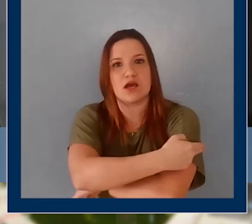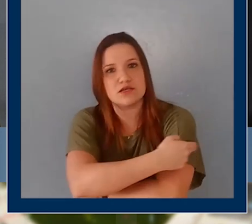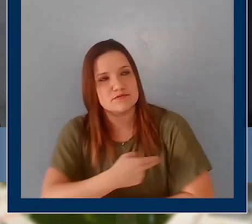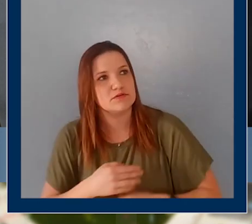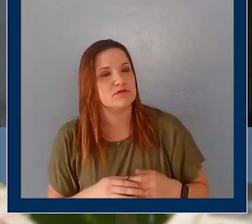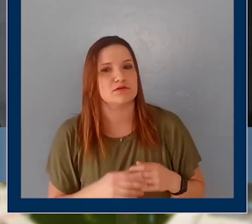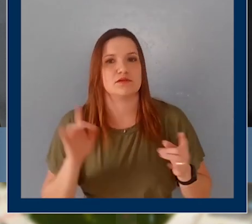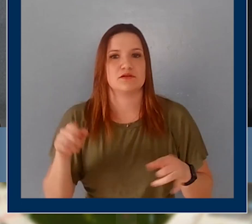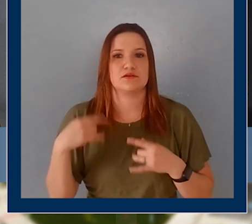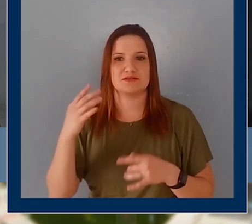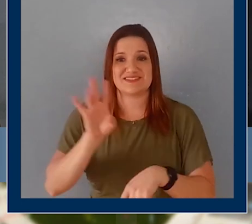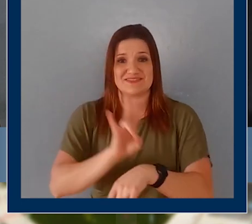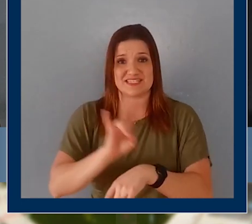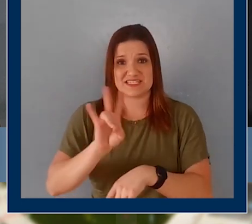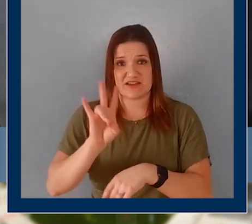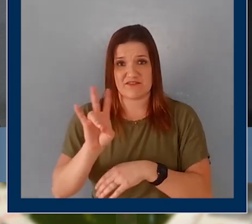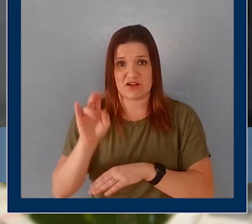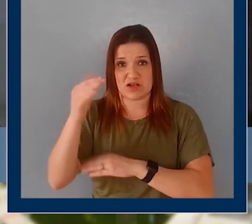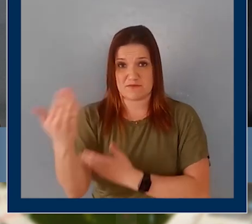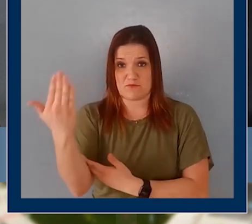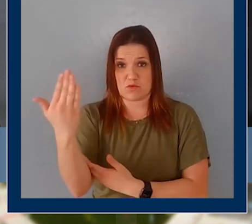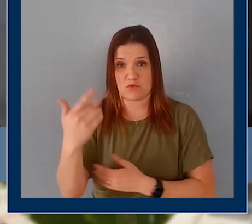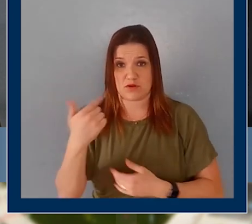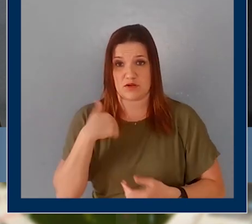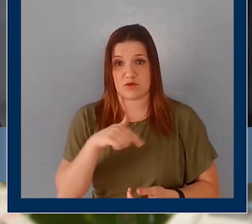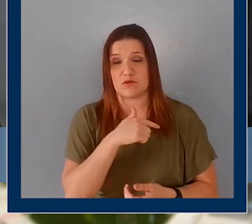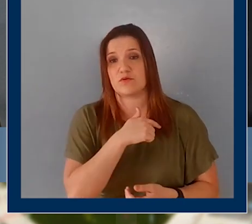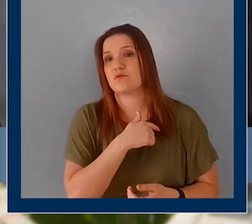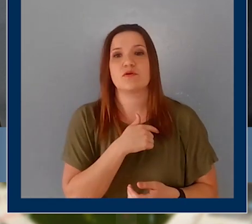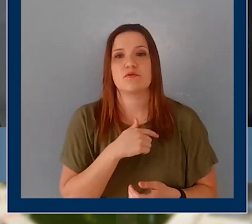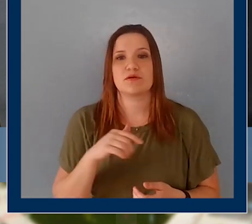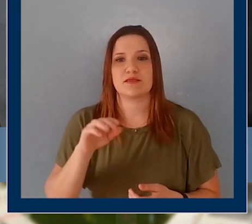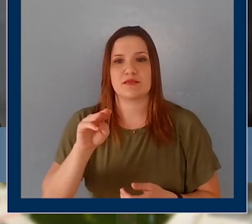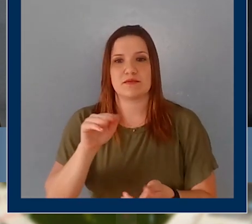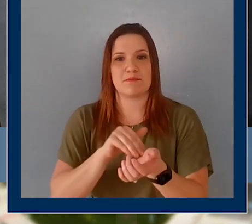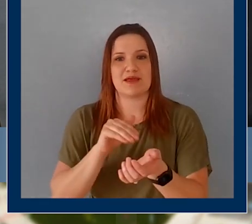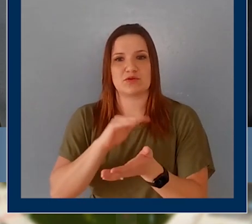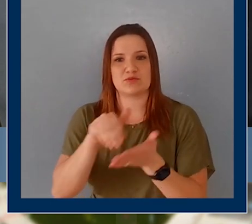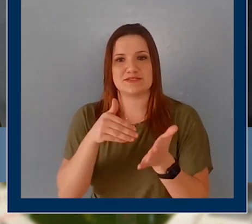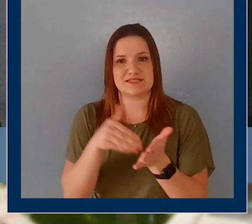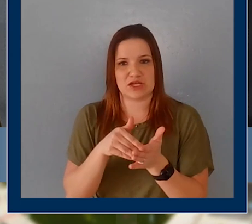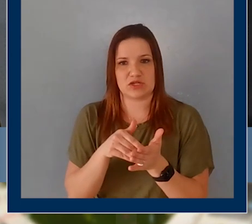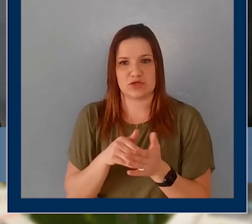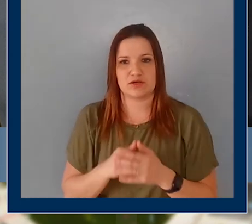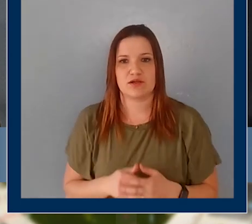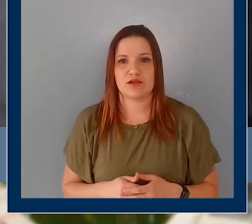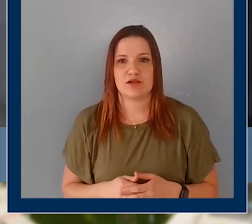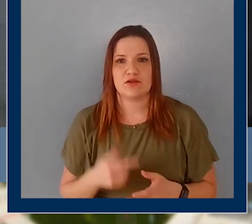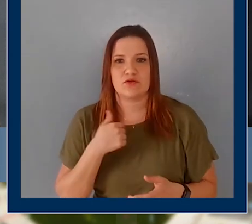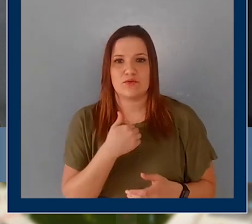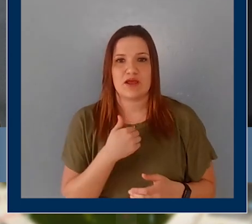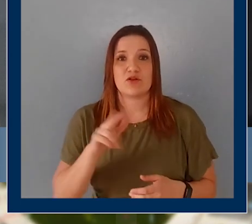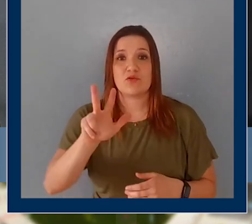been hit really hard, almost disproportionately hard by this pandemic. So it's not surprising to see that 3